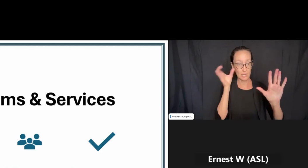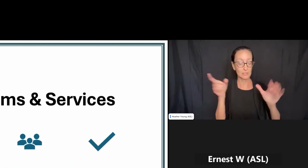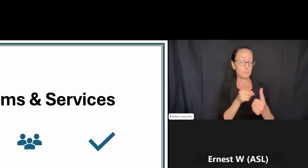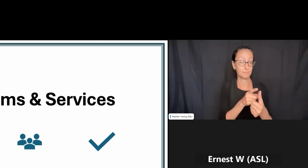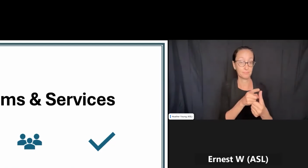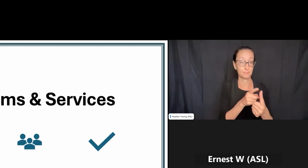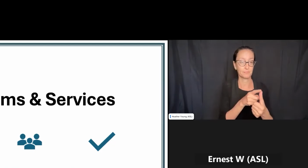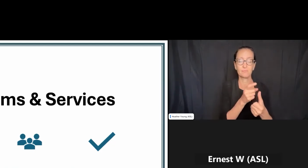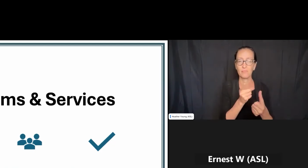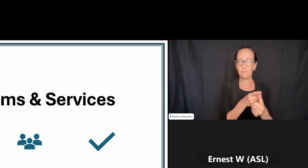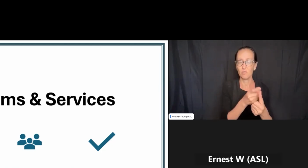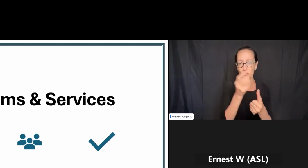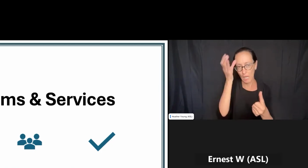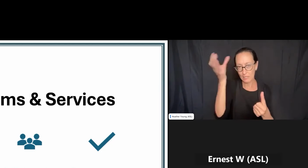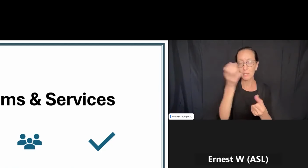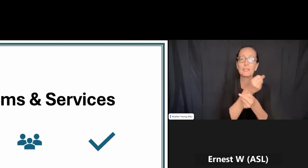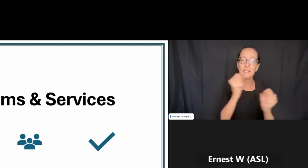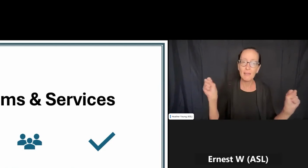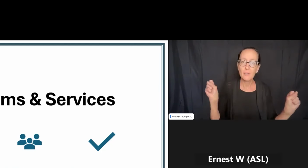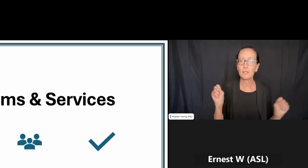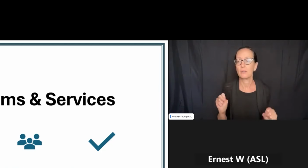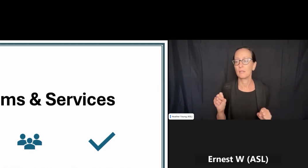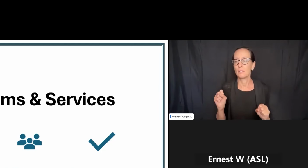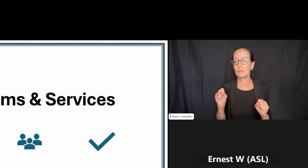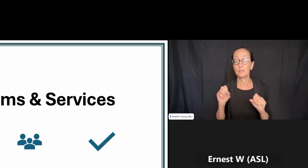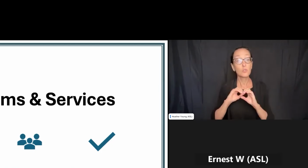is that first concept. So throughout organizations,